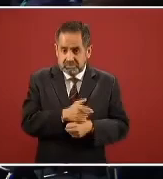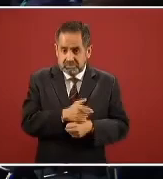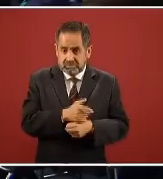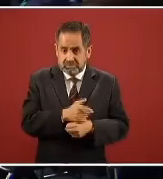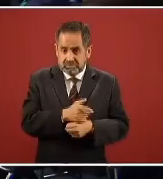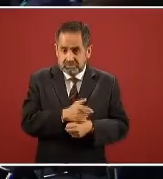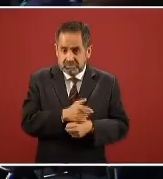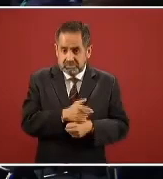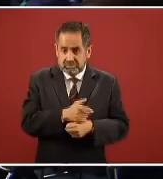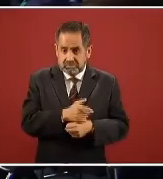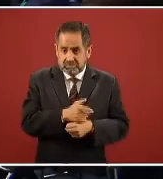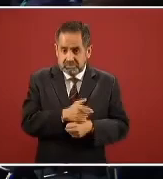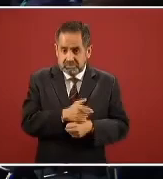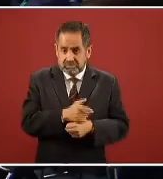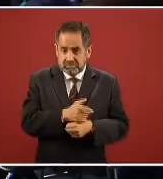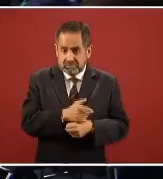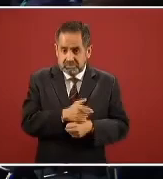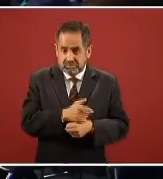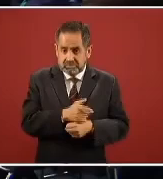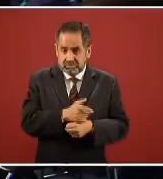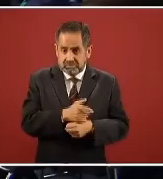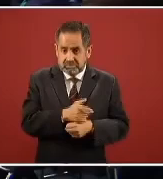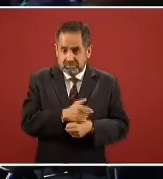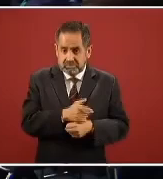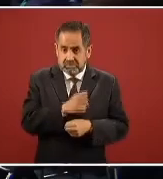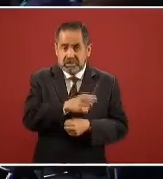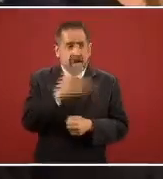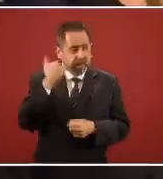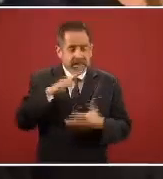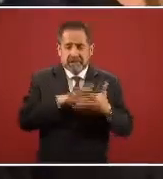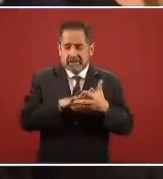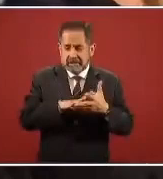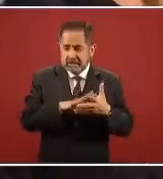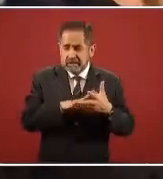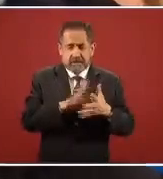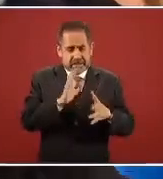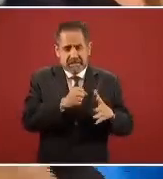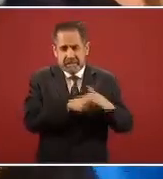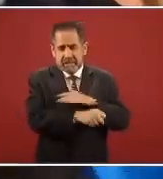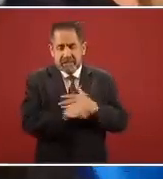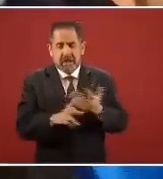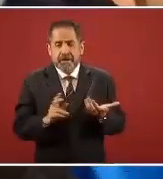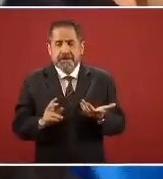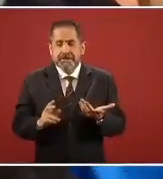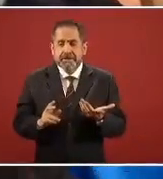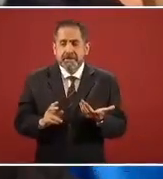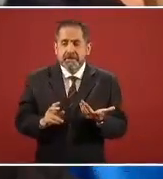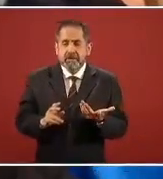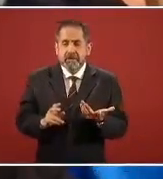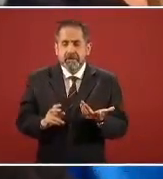these governments that's corrupt that was already in jail. Aunque no se le, bueno, han